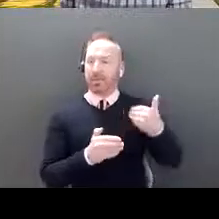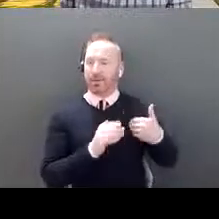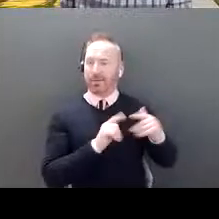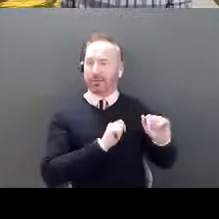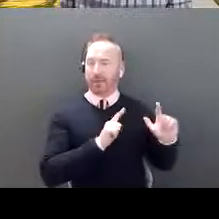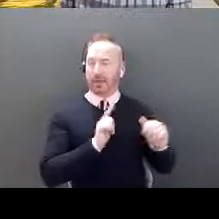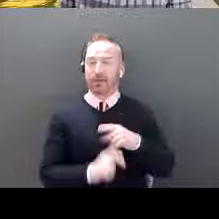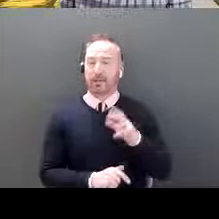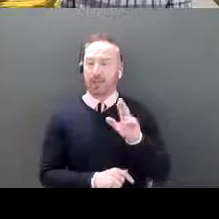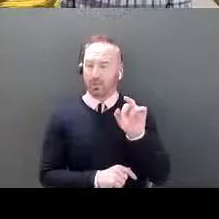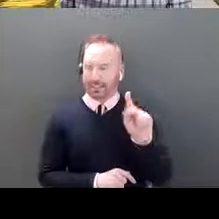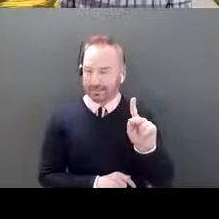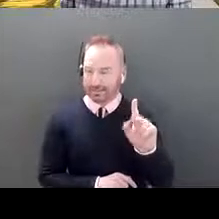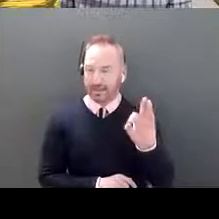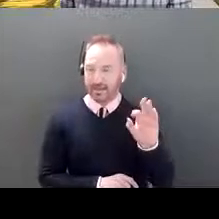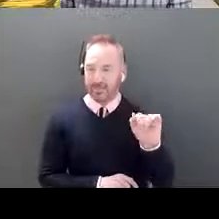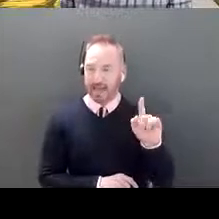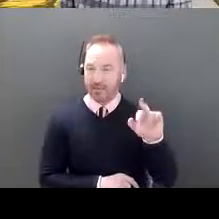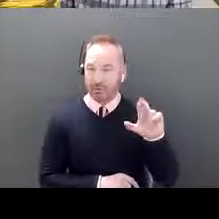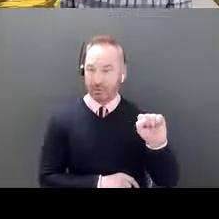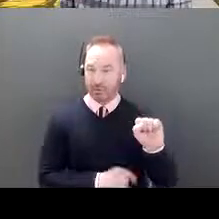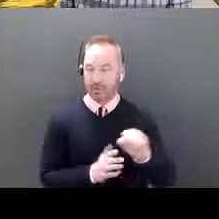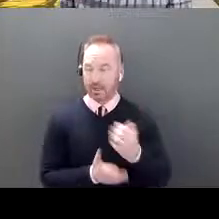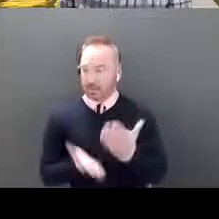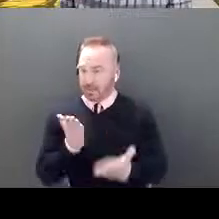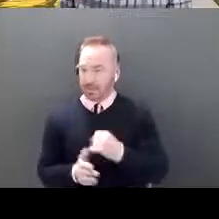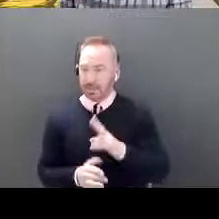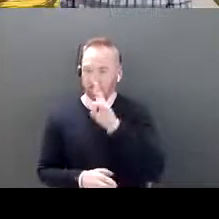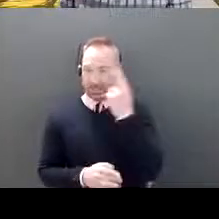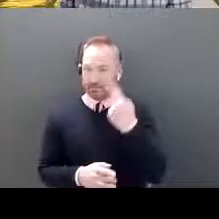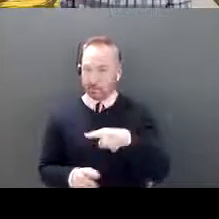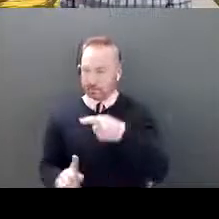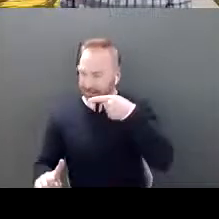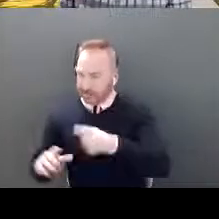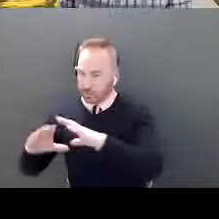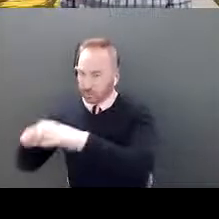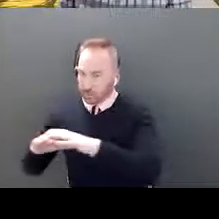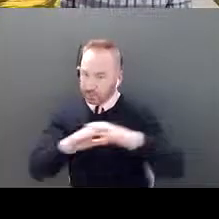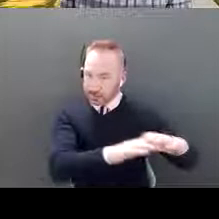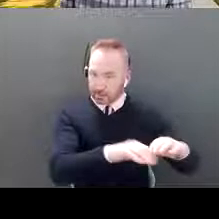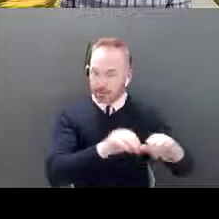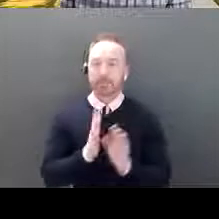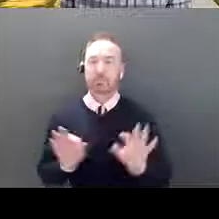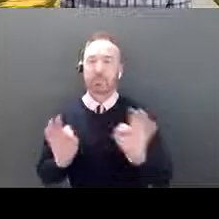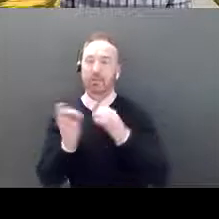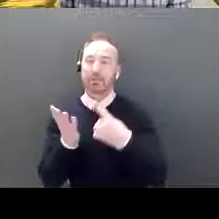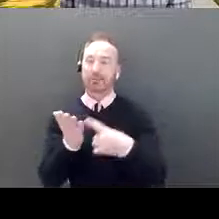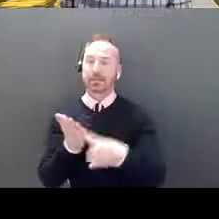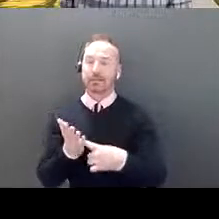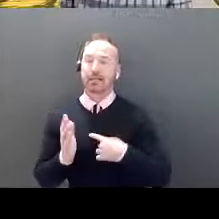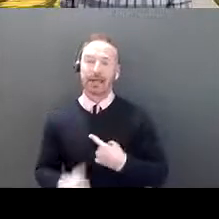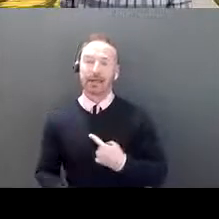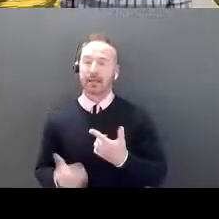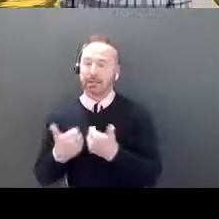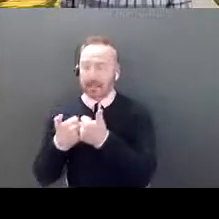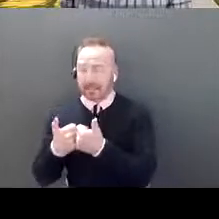be unique for different populations, it's important that although we talk about domestic homicides, it